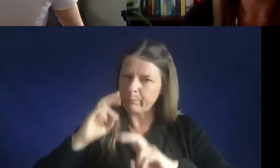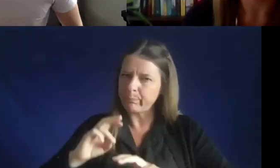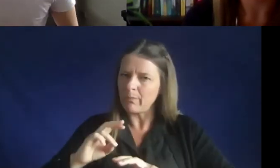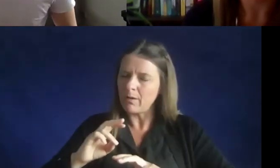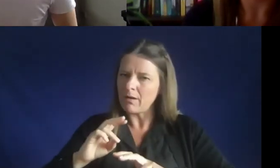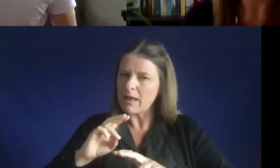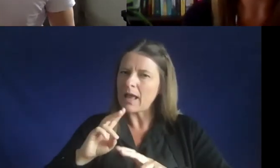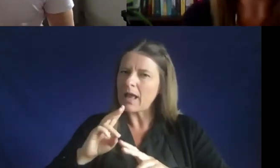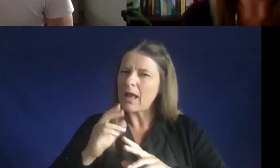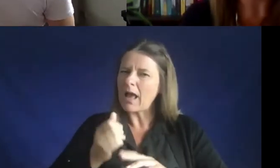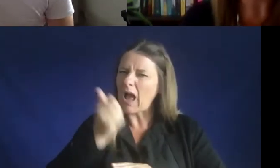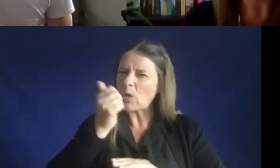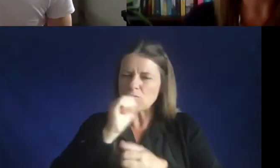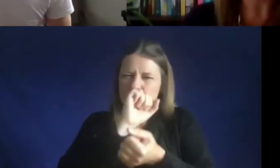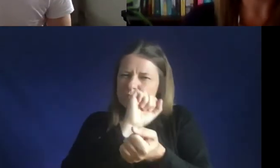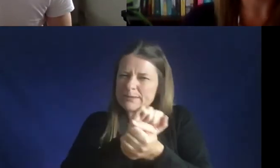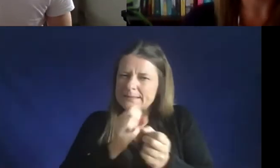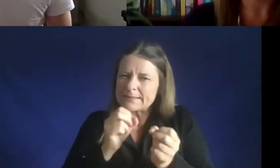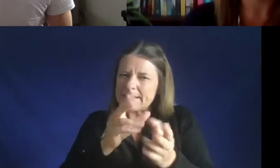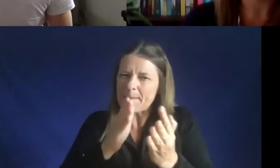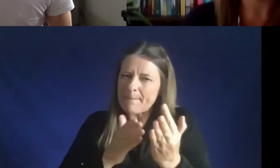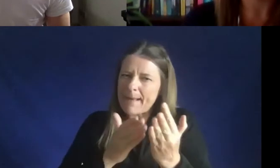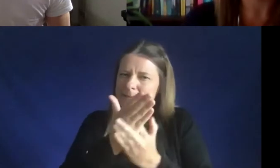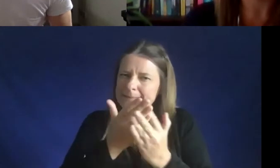accessibility in prison, because I think when